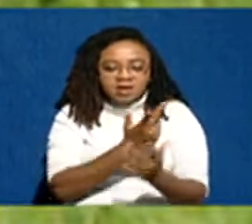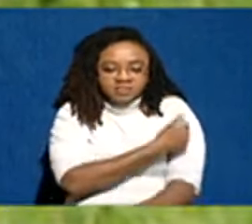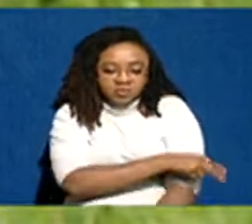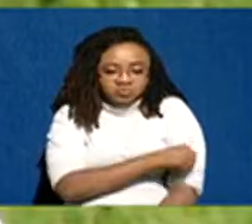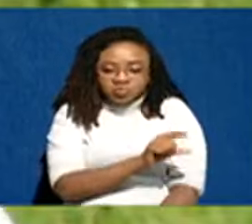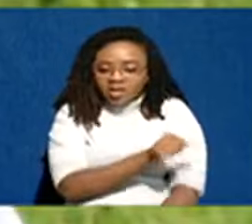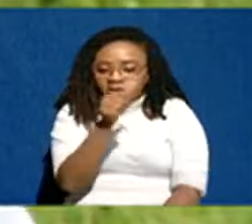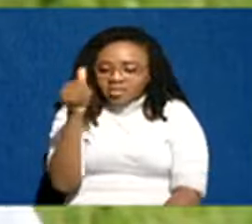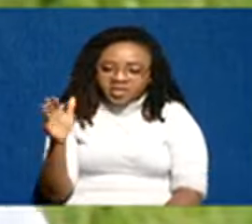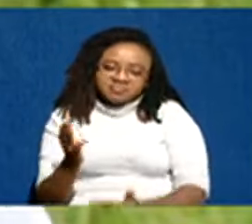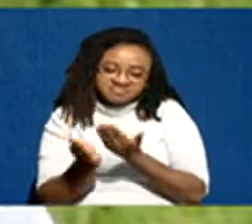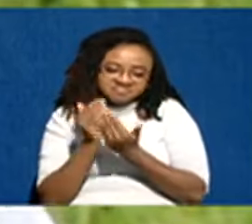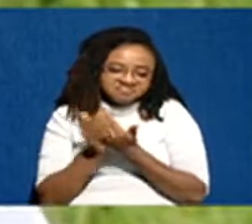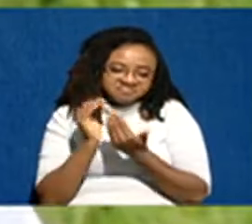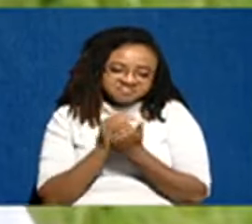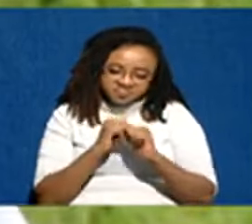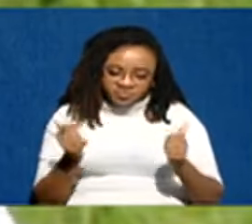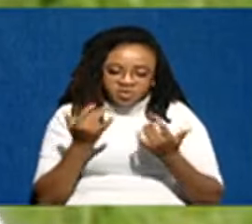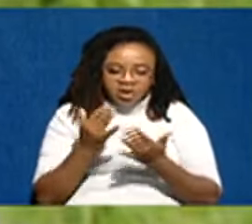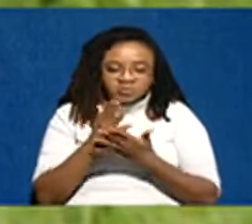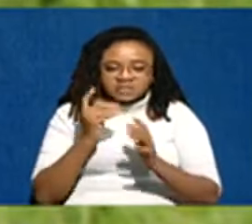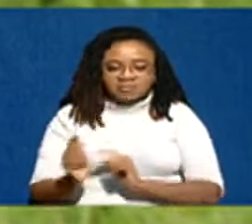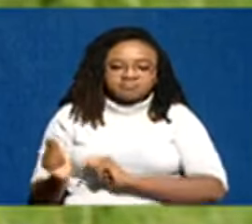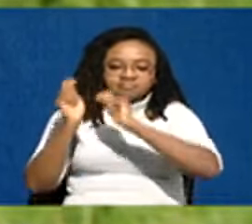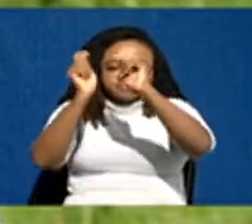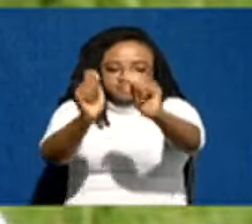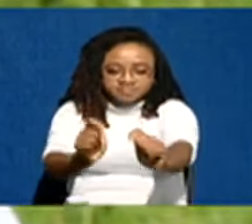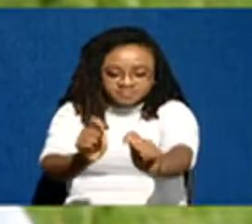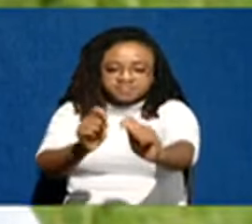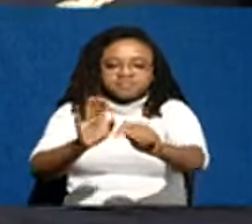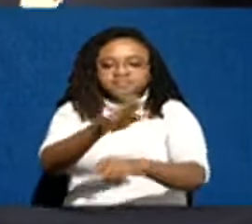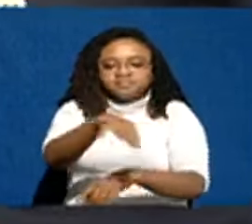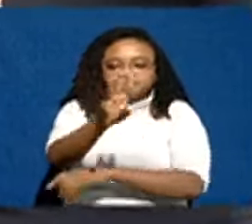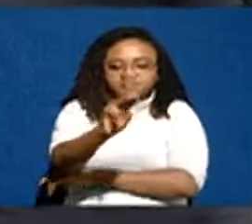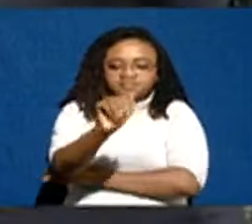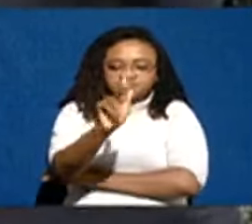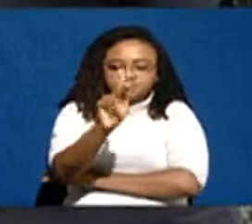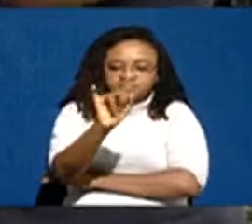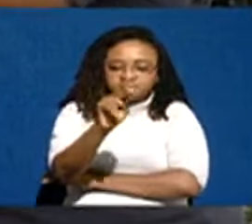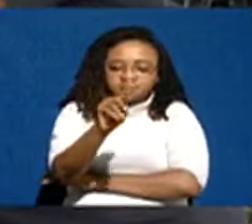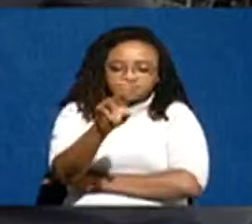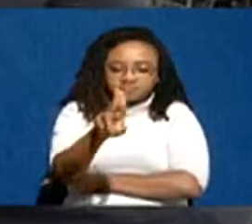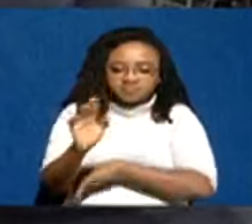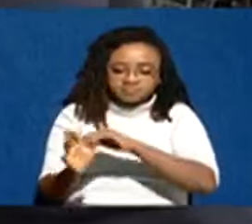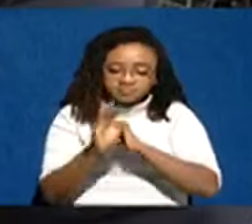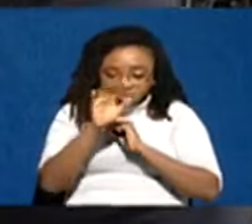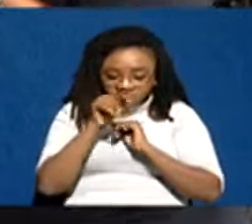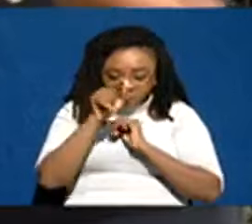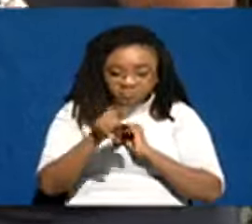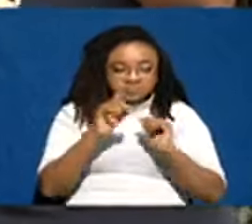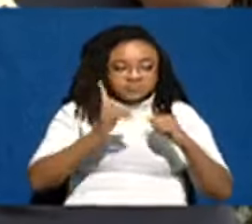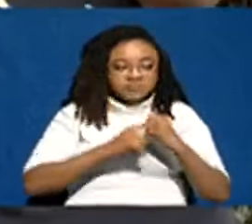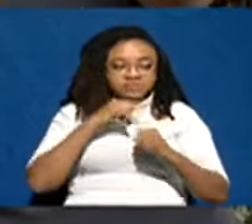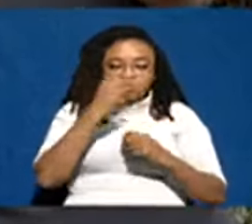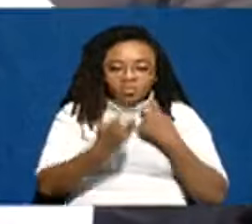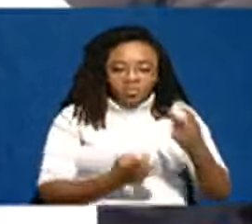were managed well, and they were transferred to Makindu. Six of those who perished in the